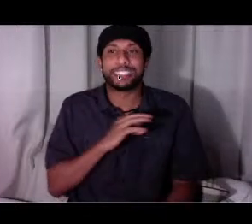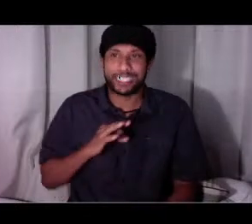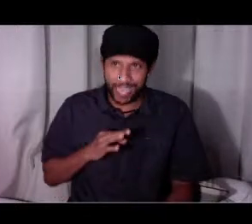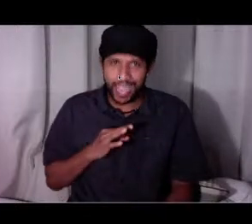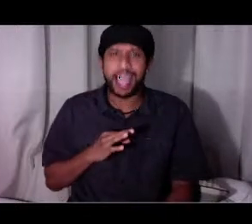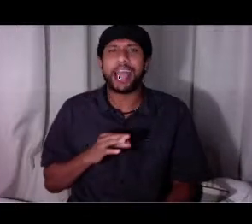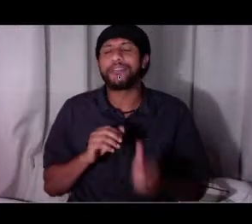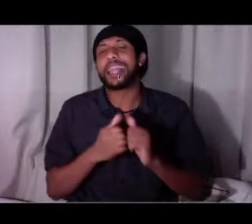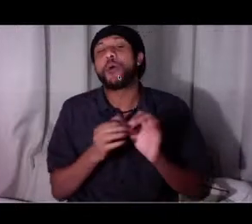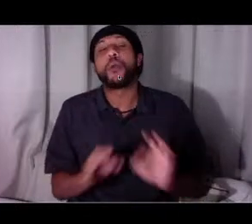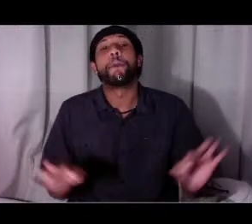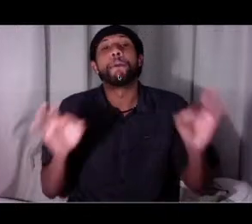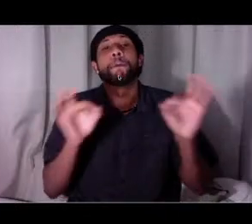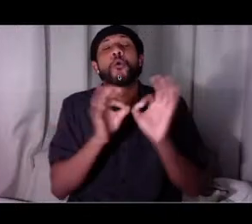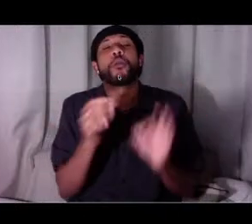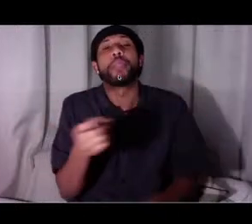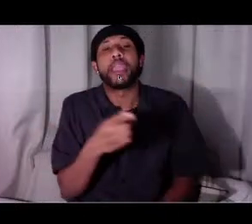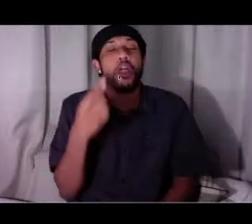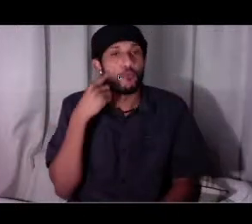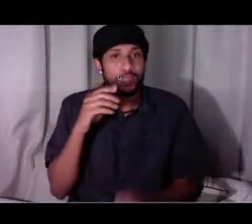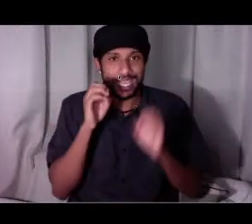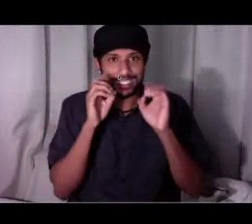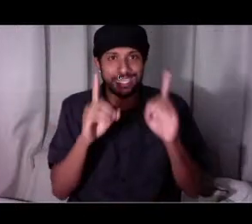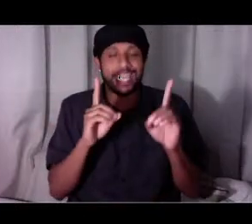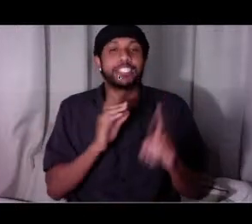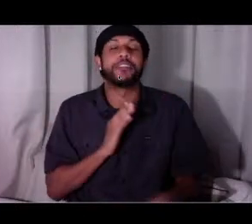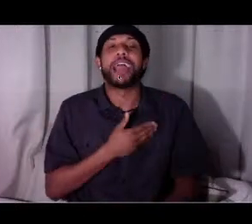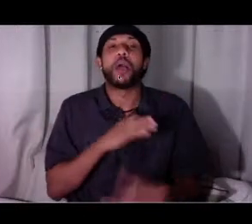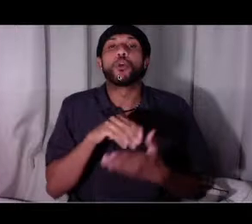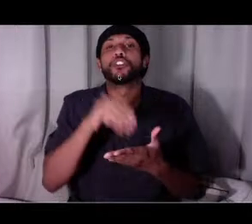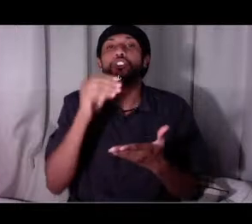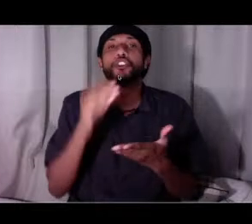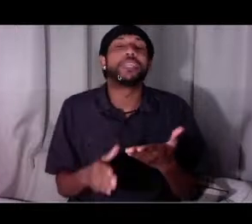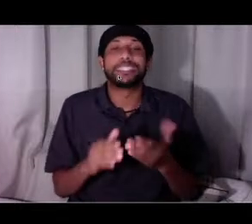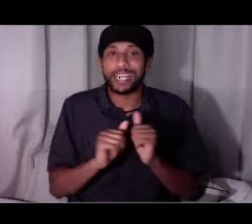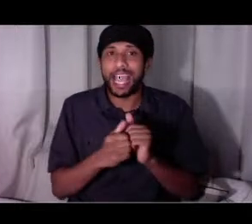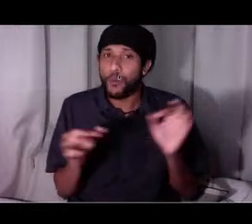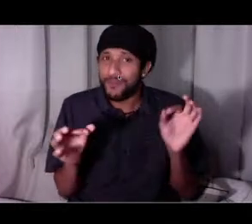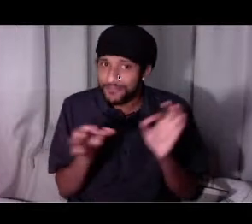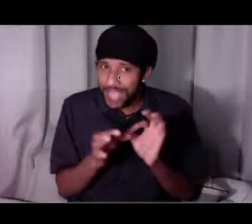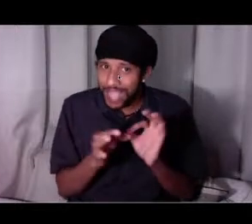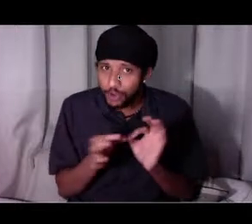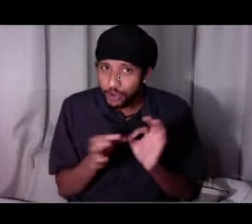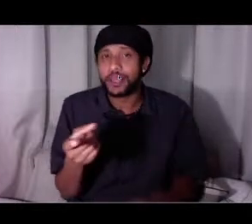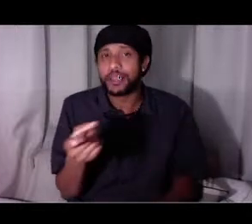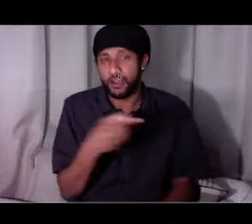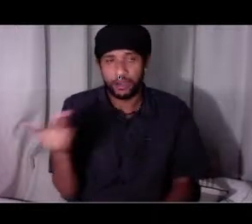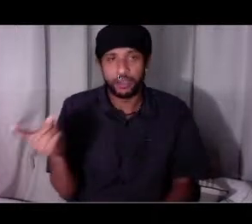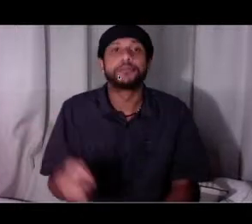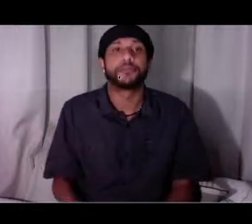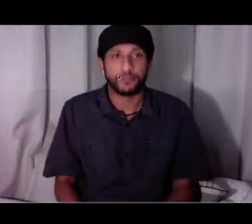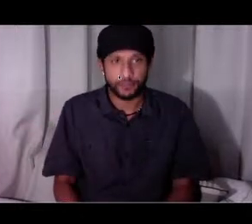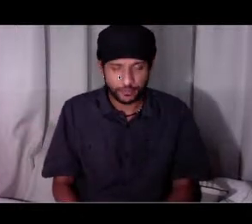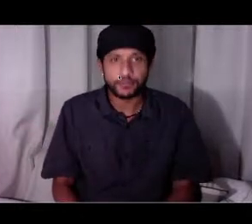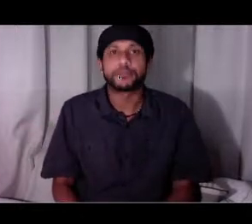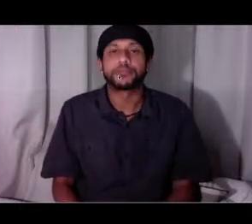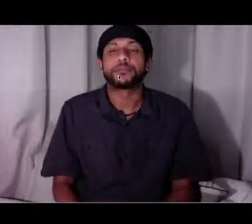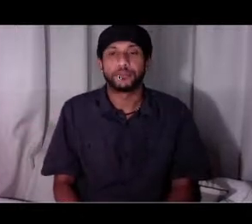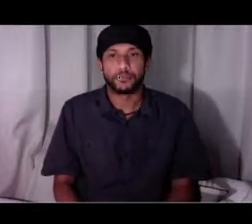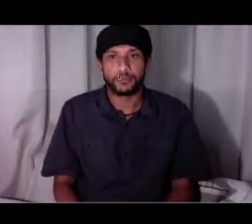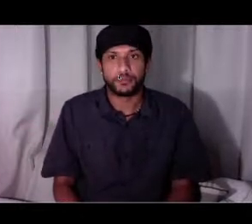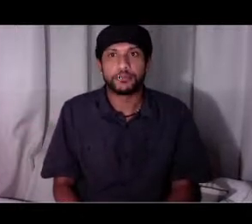and how important they are to the education of our students and how valued they are and with